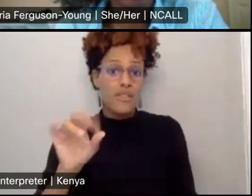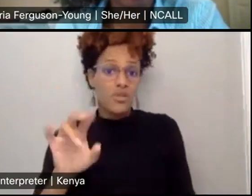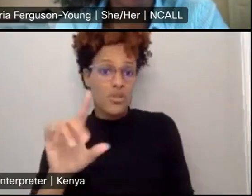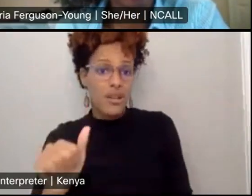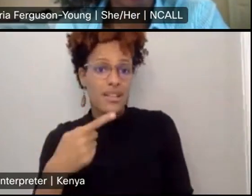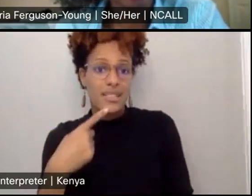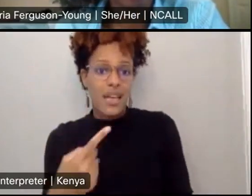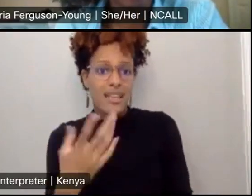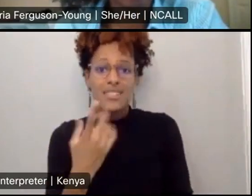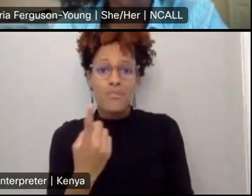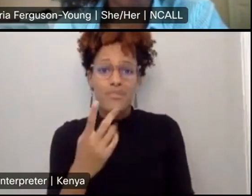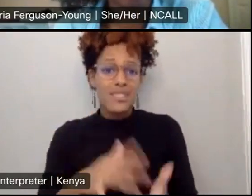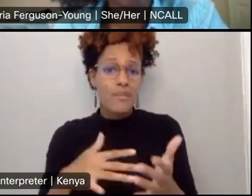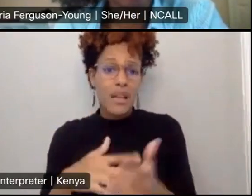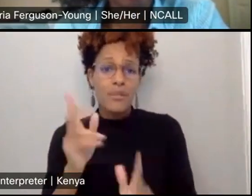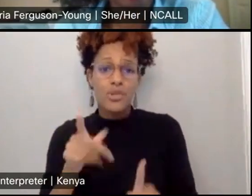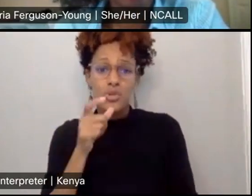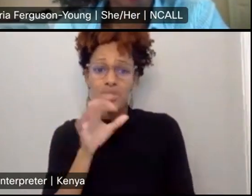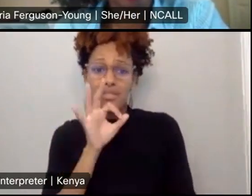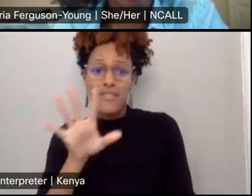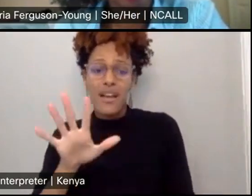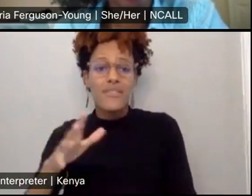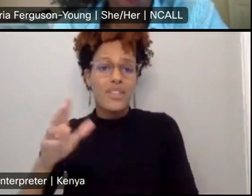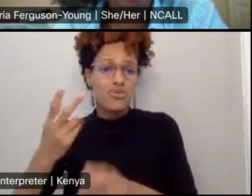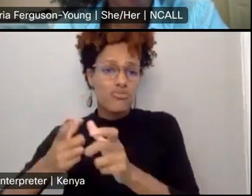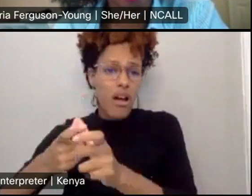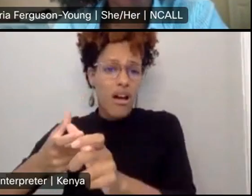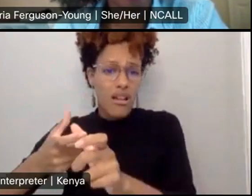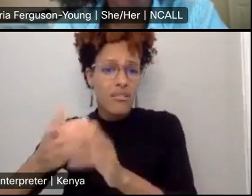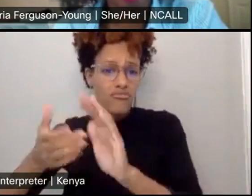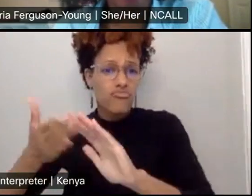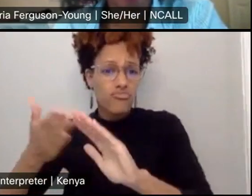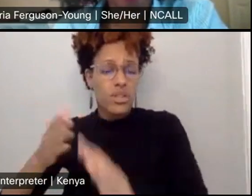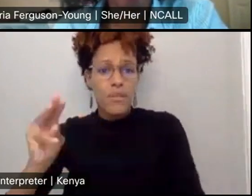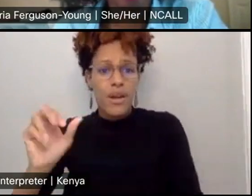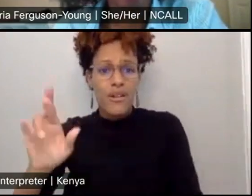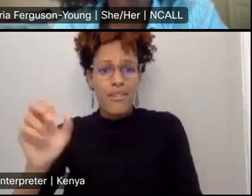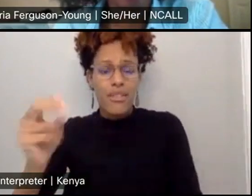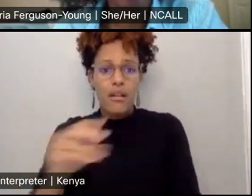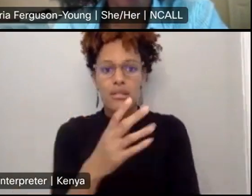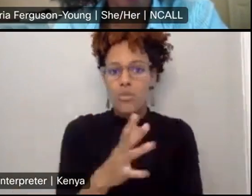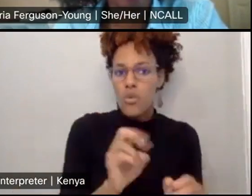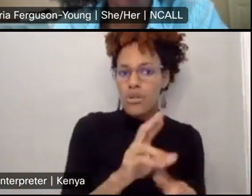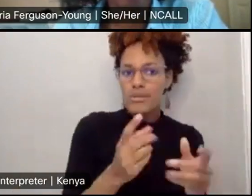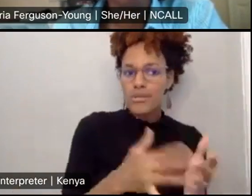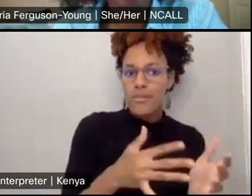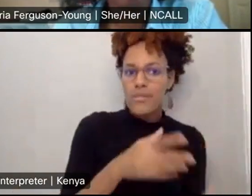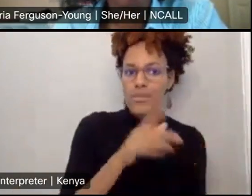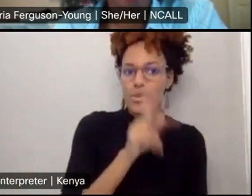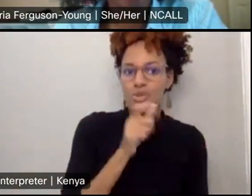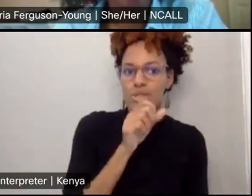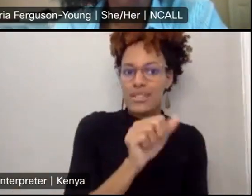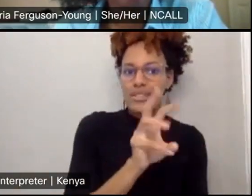is running a marathon. Sometimes the person who's 55 is in a nursing home, right? I'm just saying like we have to be careful about